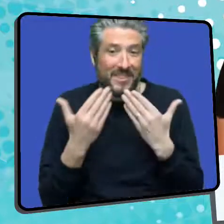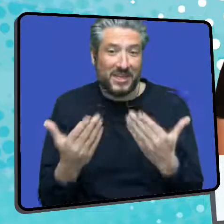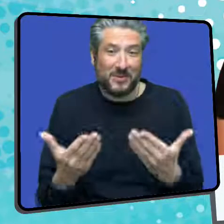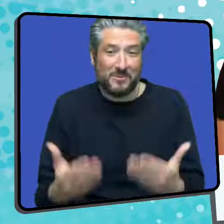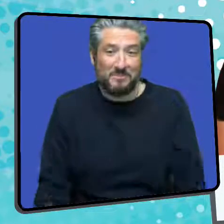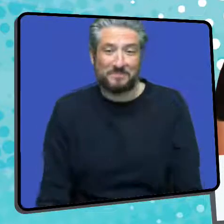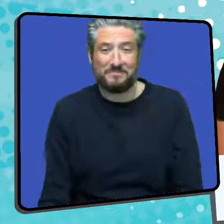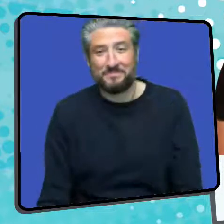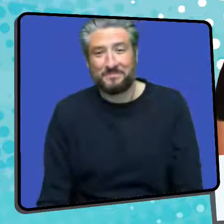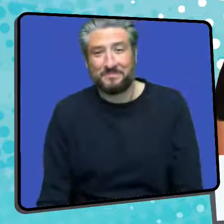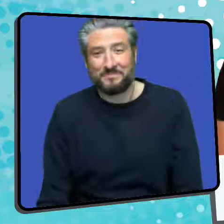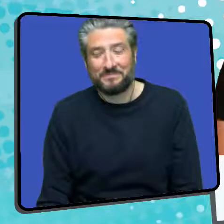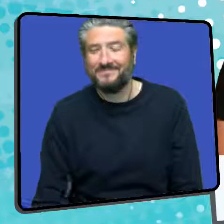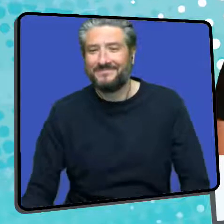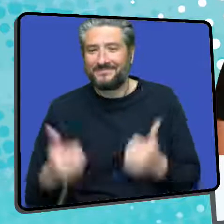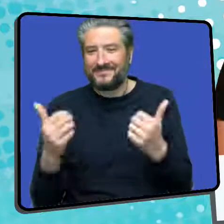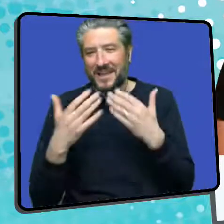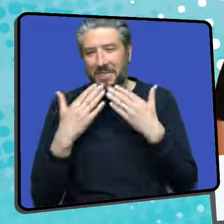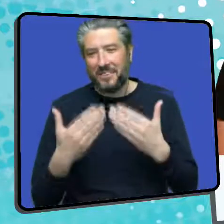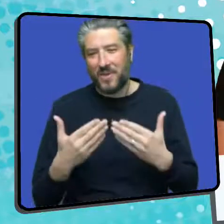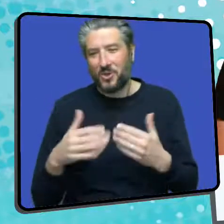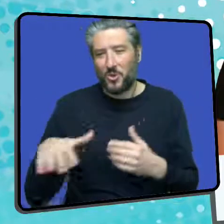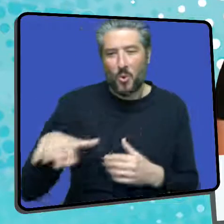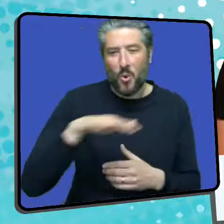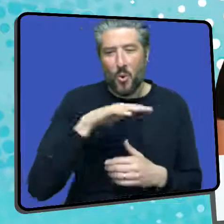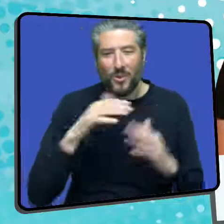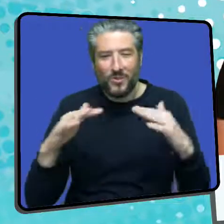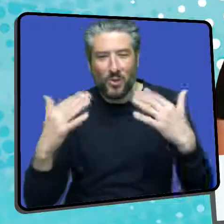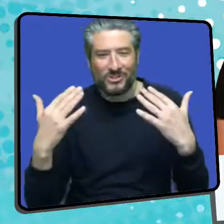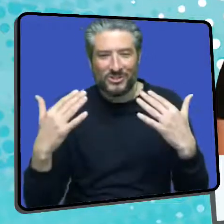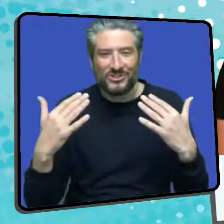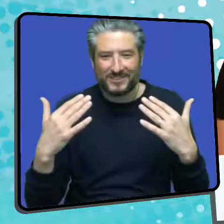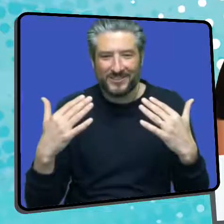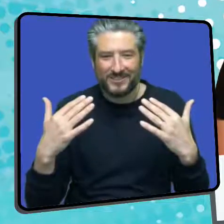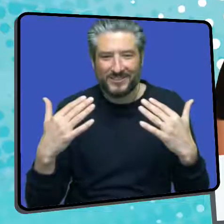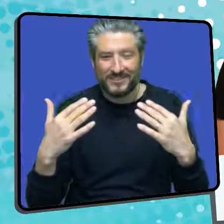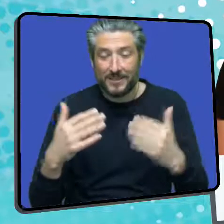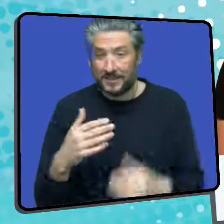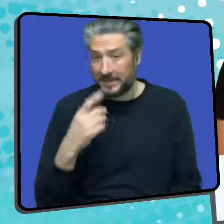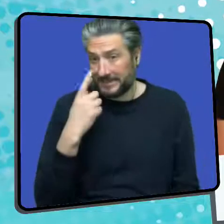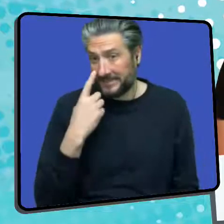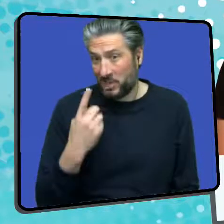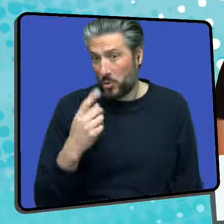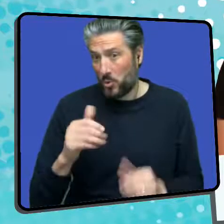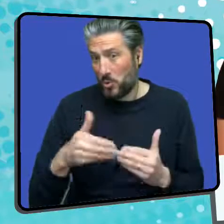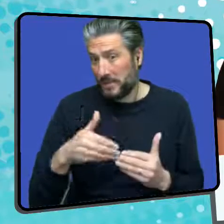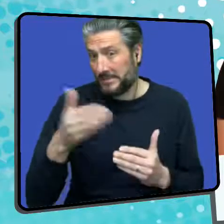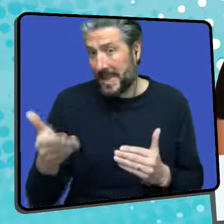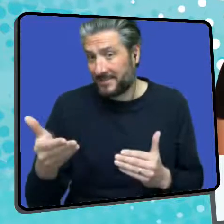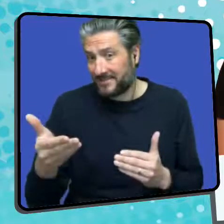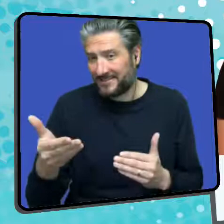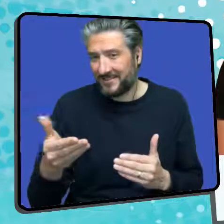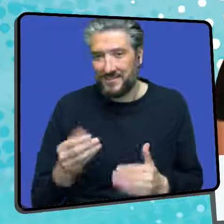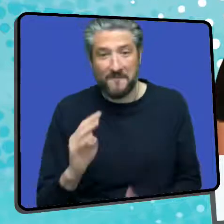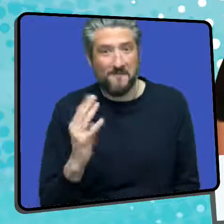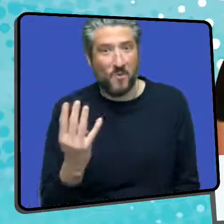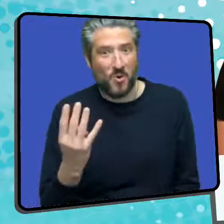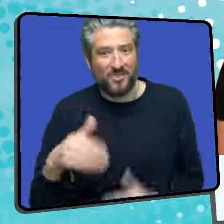All right. Thank you, everyone. And we'll see you for the next A Bit of AI show with Henk and Amy.